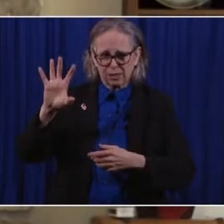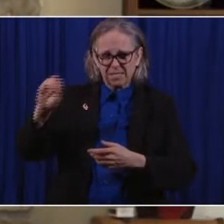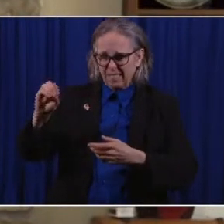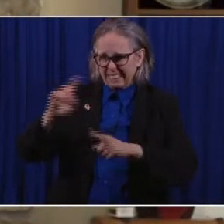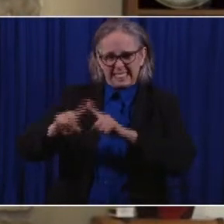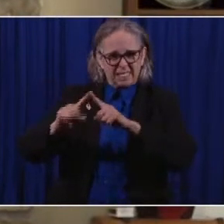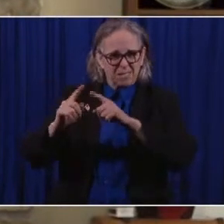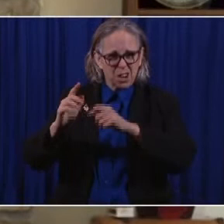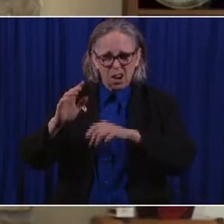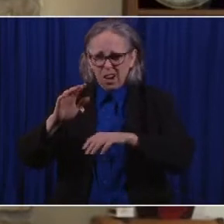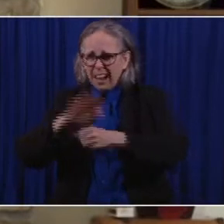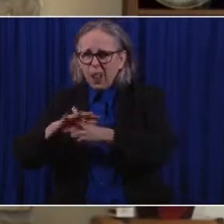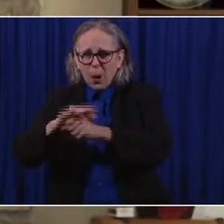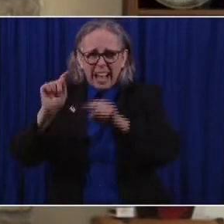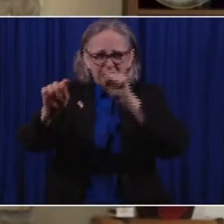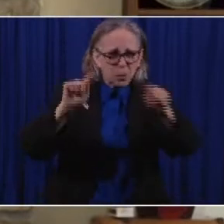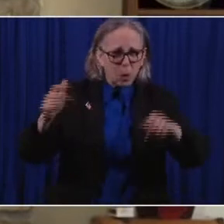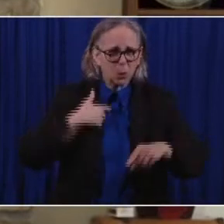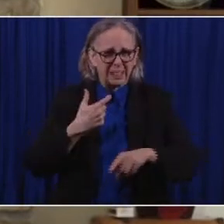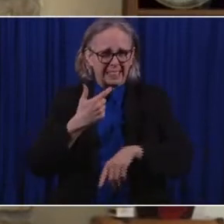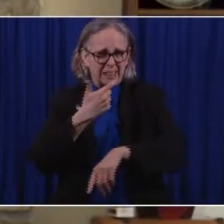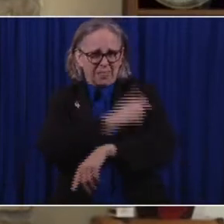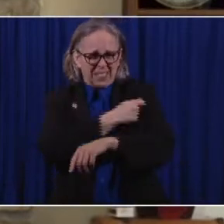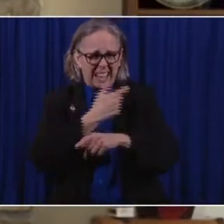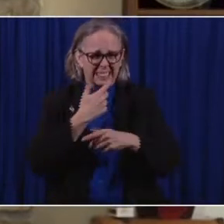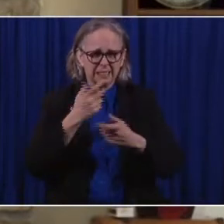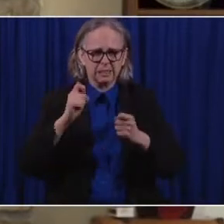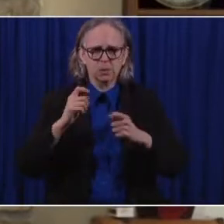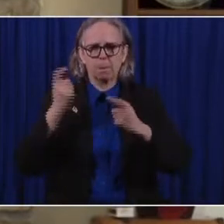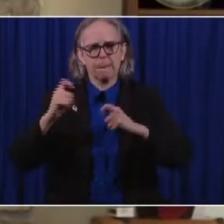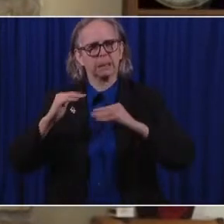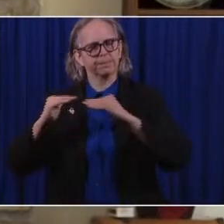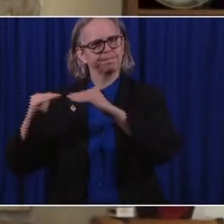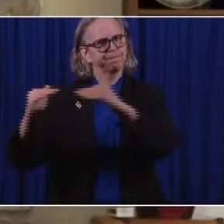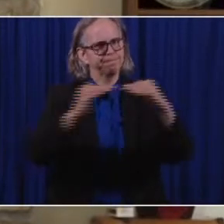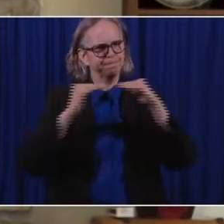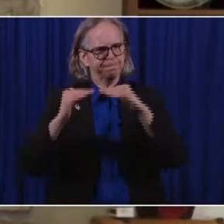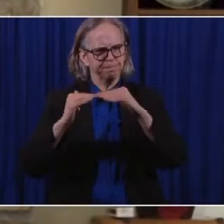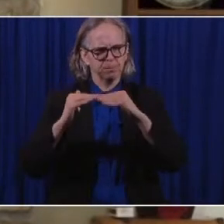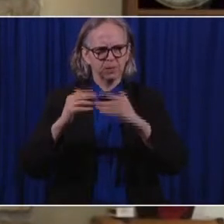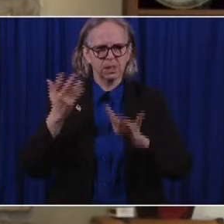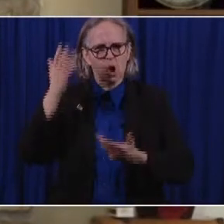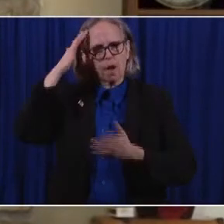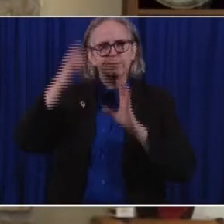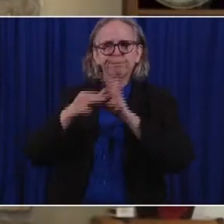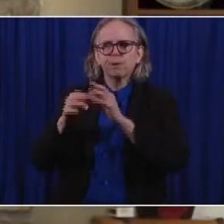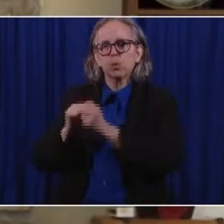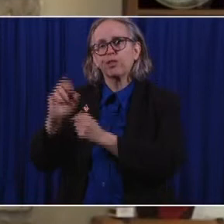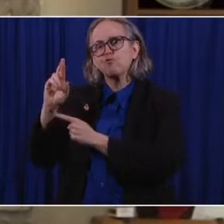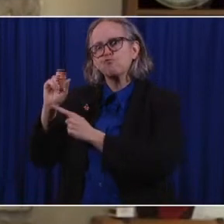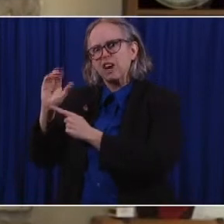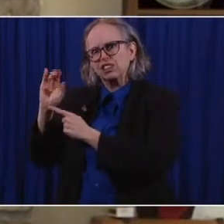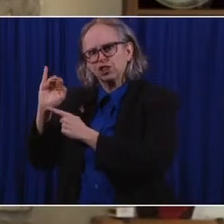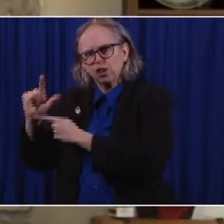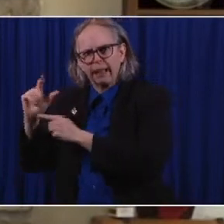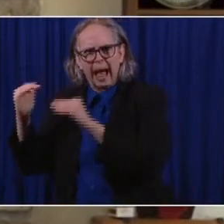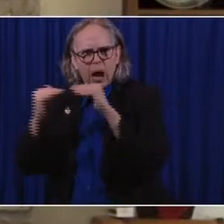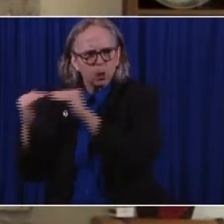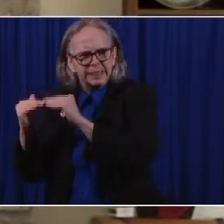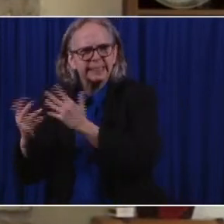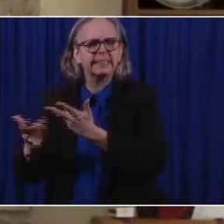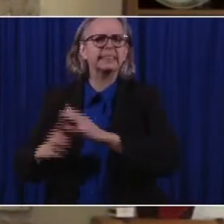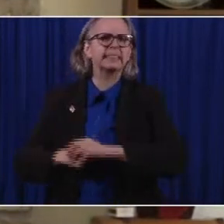racial equity, economic equity. And we wanted, instead of having one or two big sites, for example, in our urban